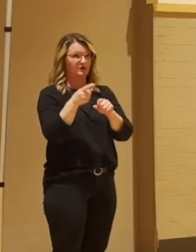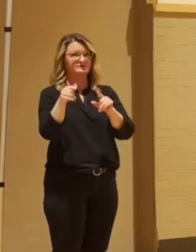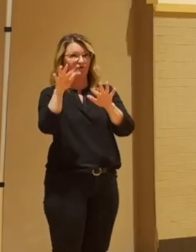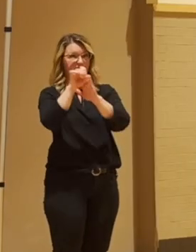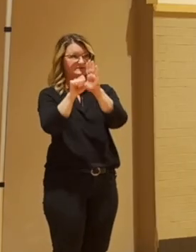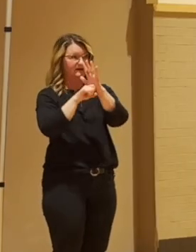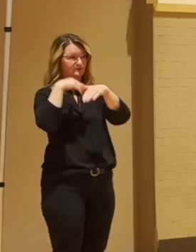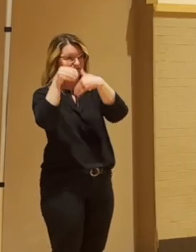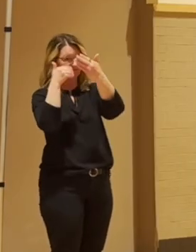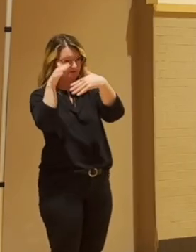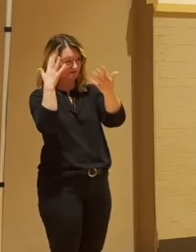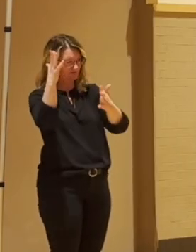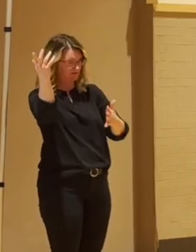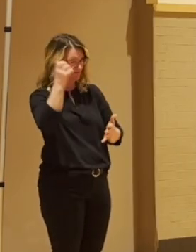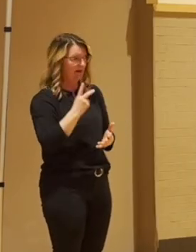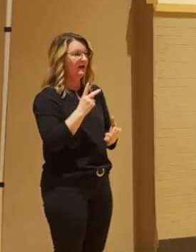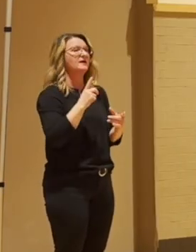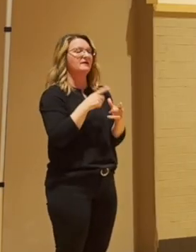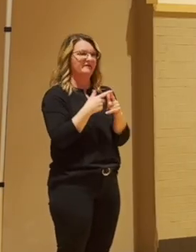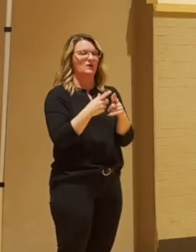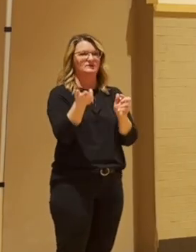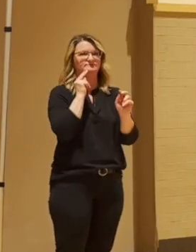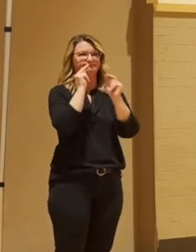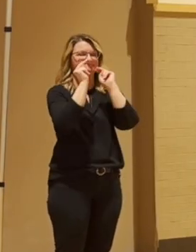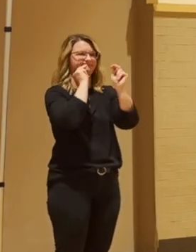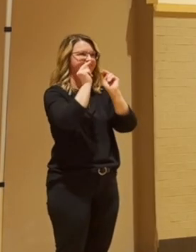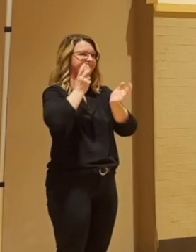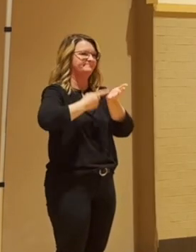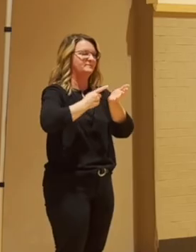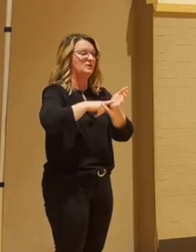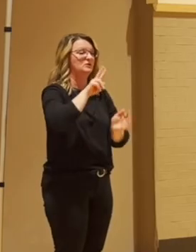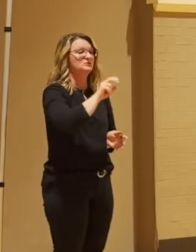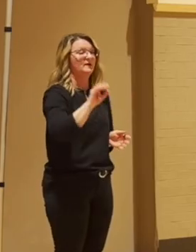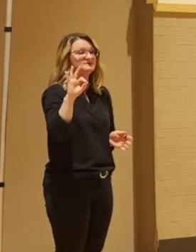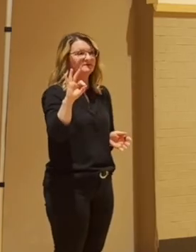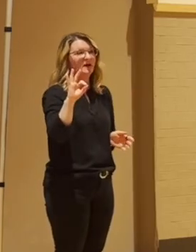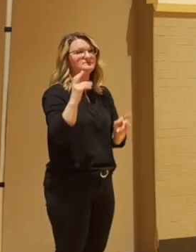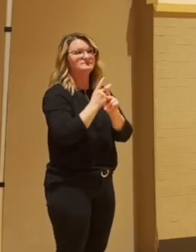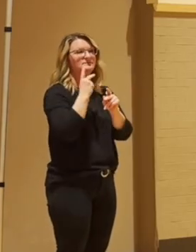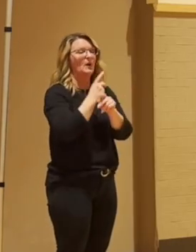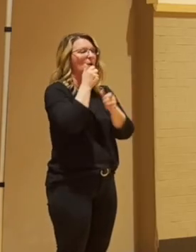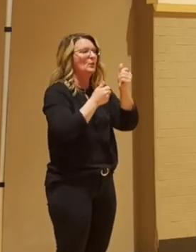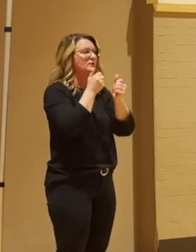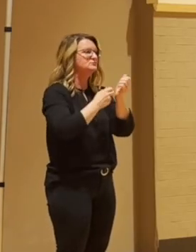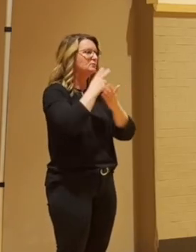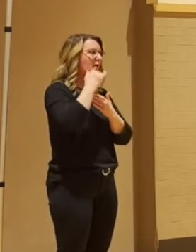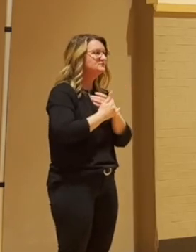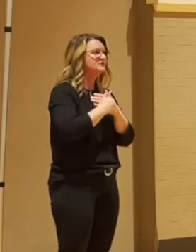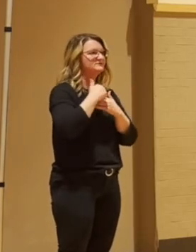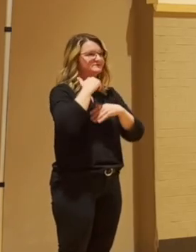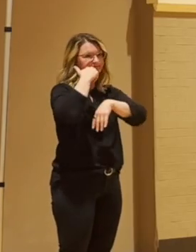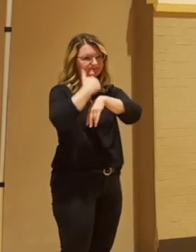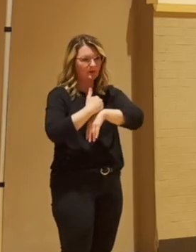us. And by that time, we got into negotiations in 2009 to figure out what projects we can do